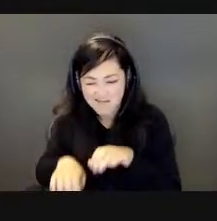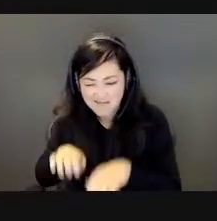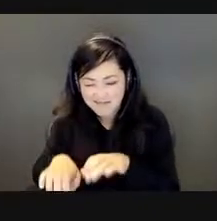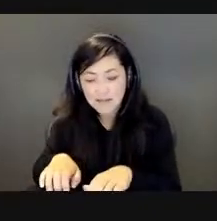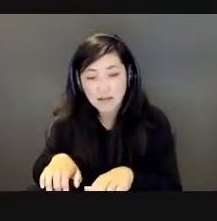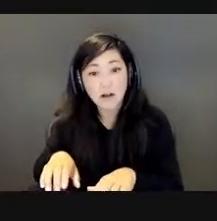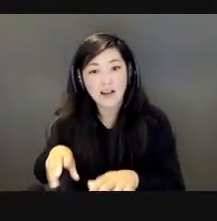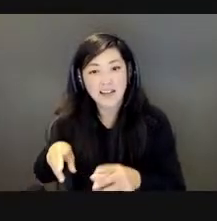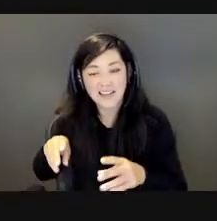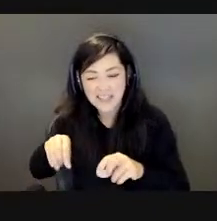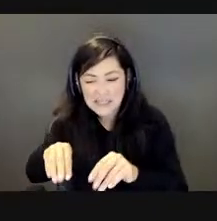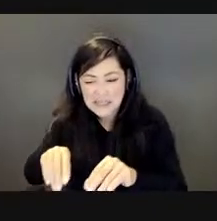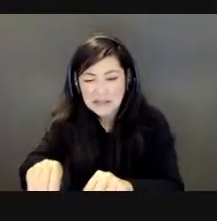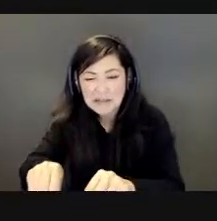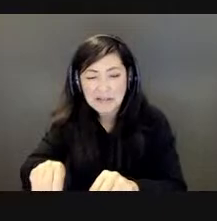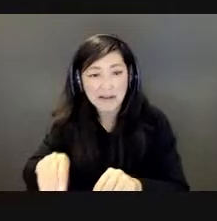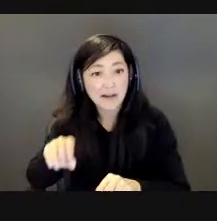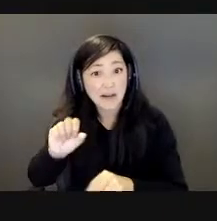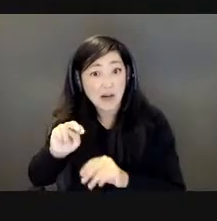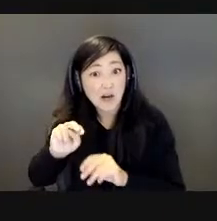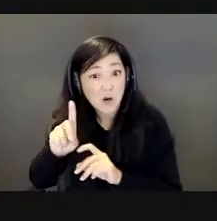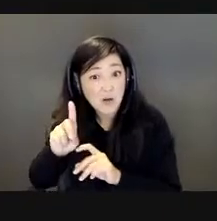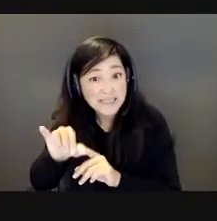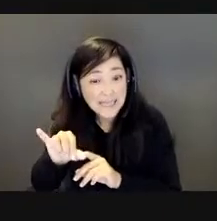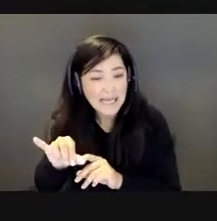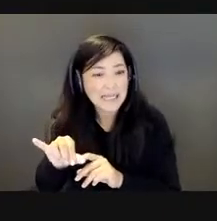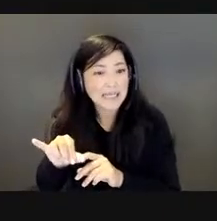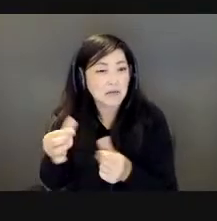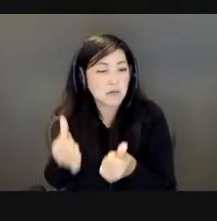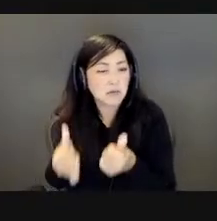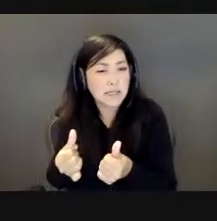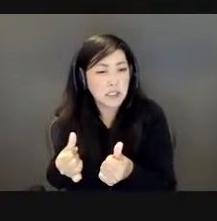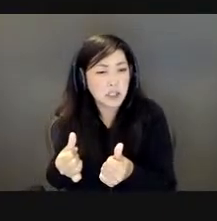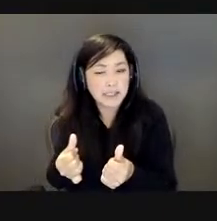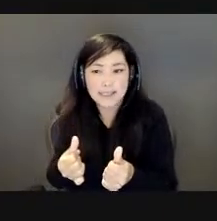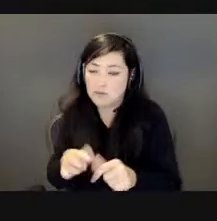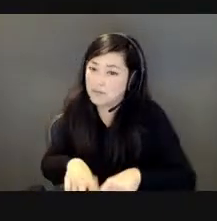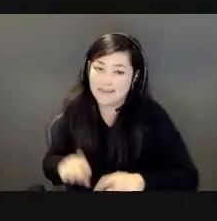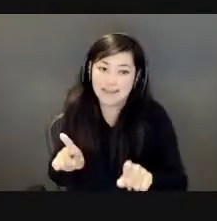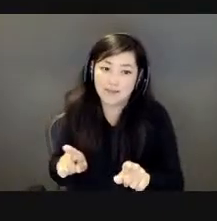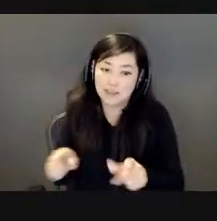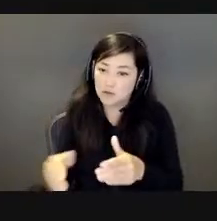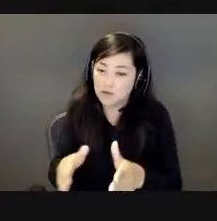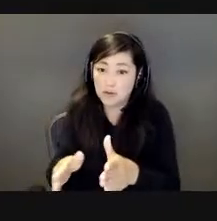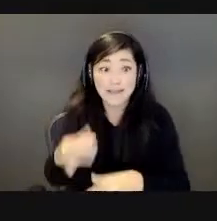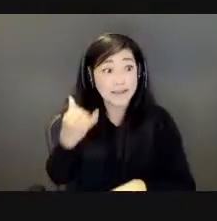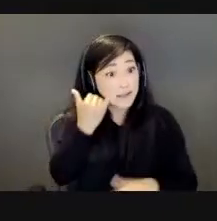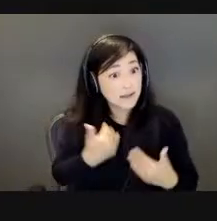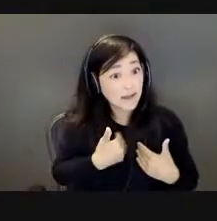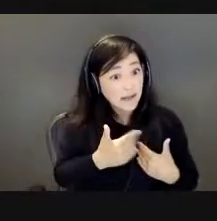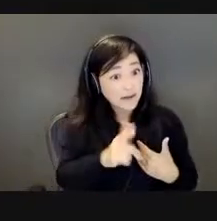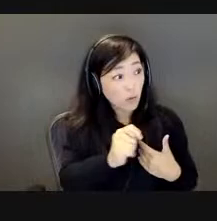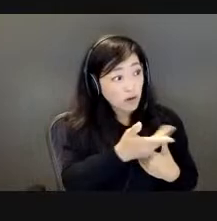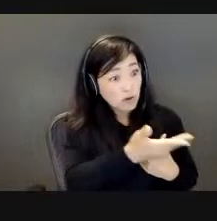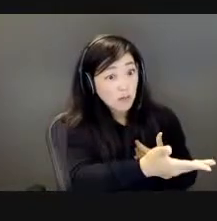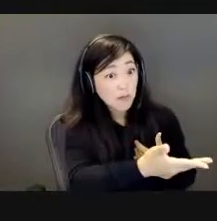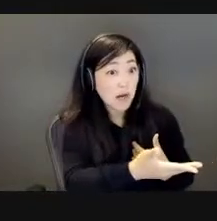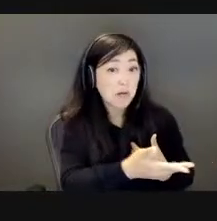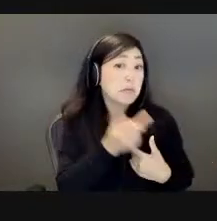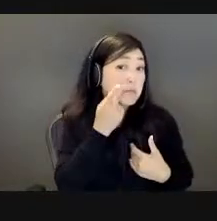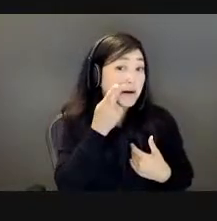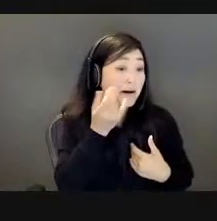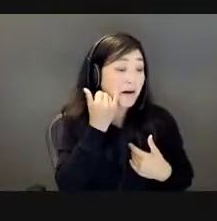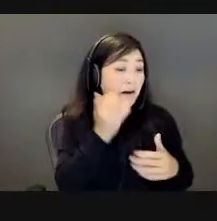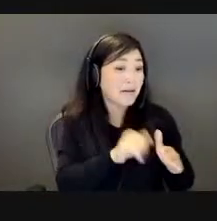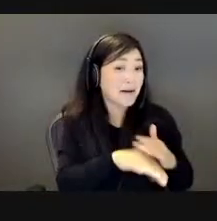or if it is sandy, and that makes a huge difference. And then always saying, all right, it says there's a washroom here. Let's see how accessible it